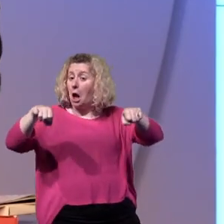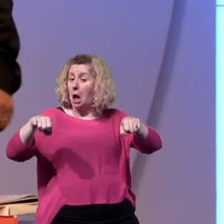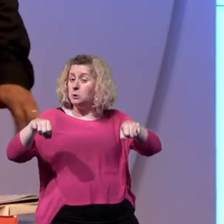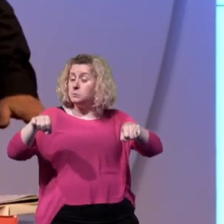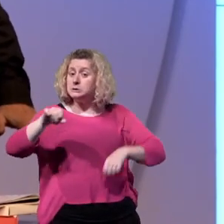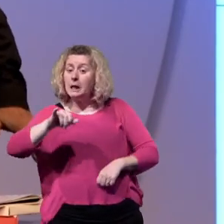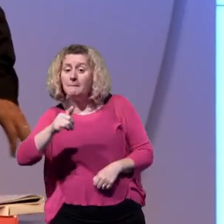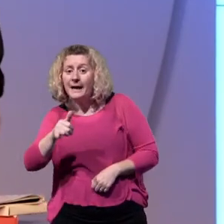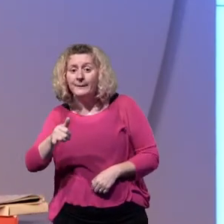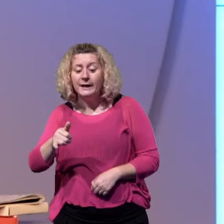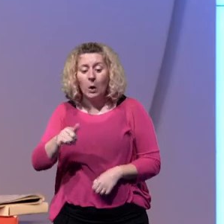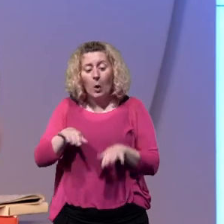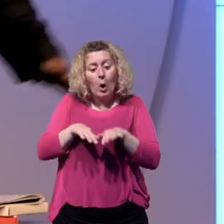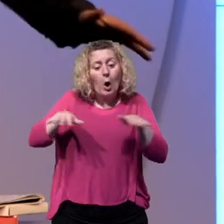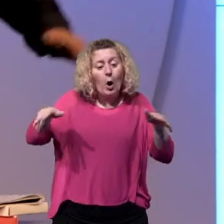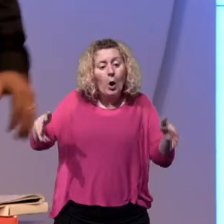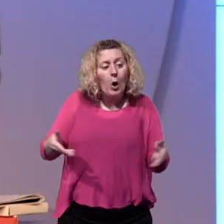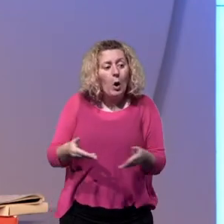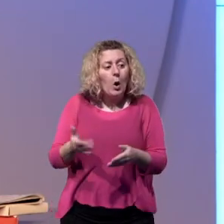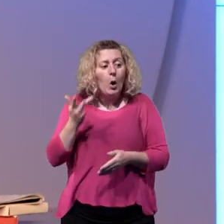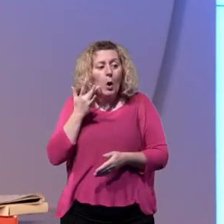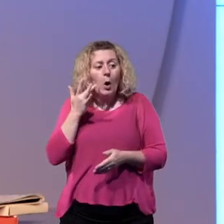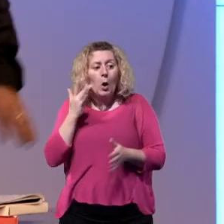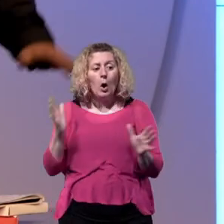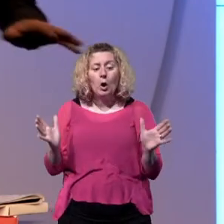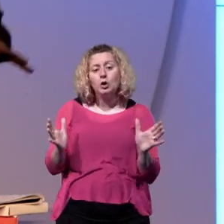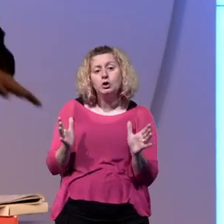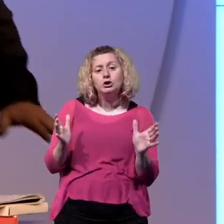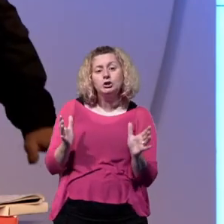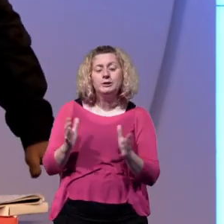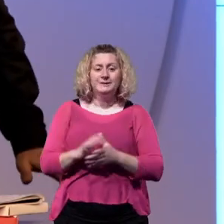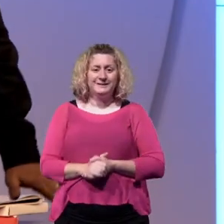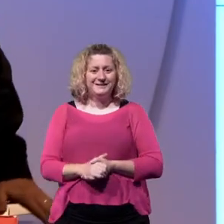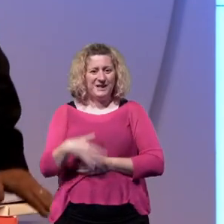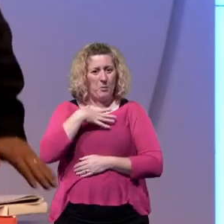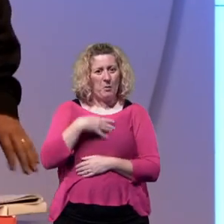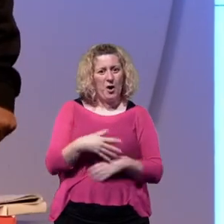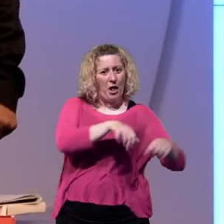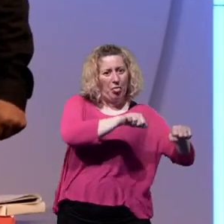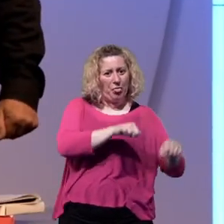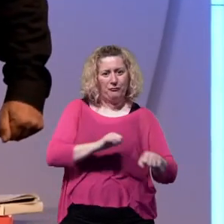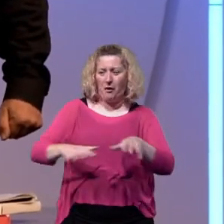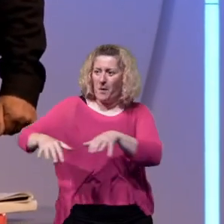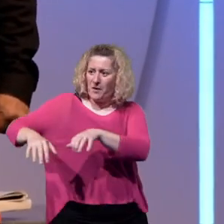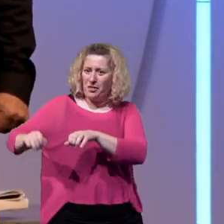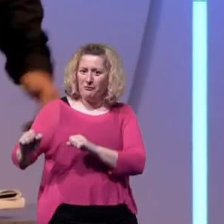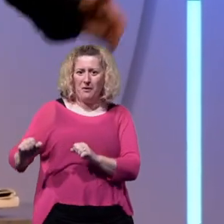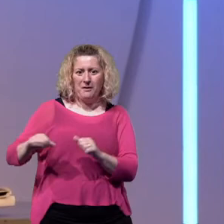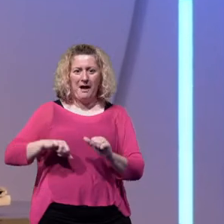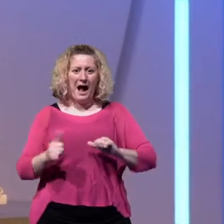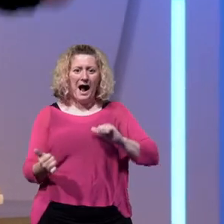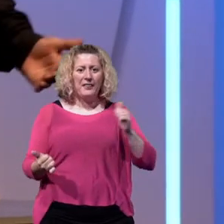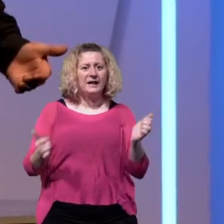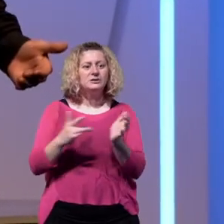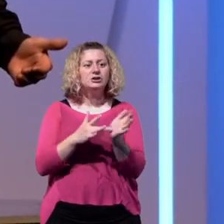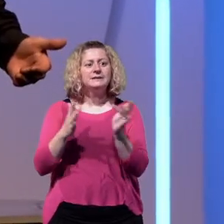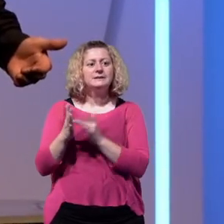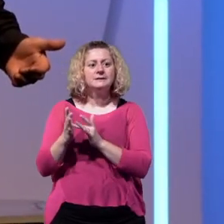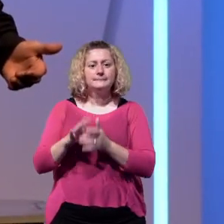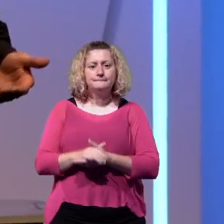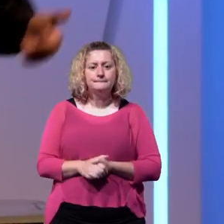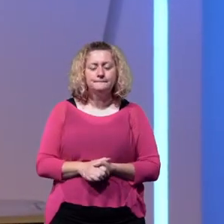No. Or cushions? No, they wanted a throne each. They didn't say, "Oh, Jesus, we want a cushion either side. We want a